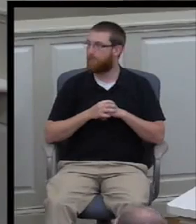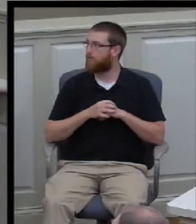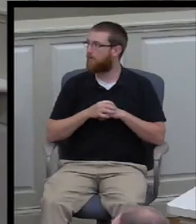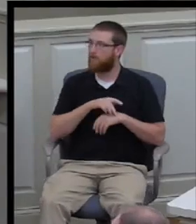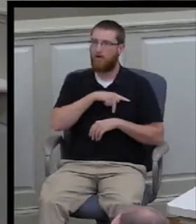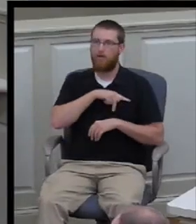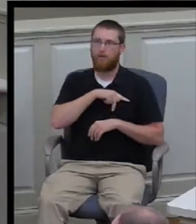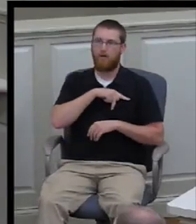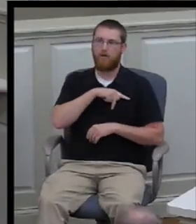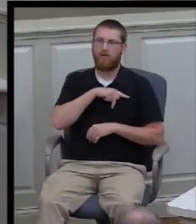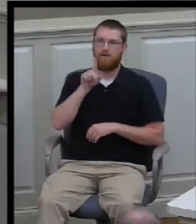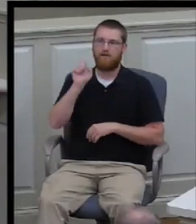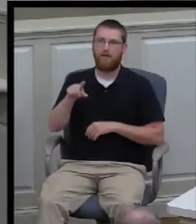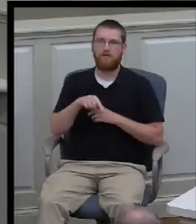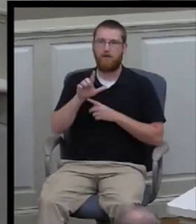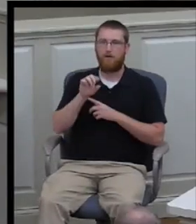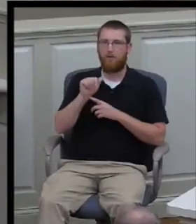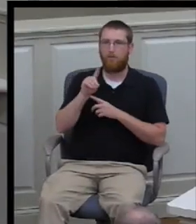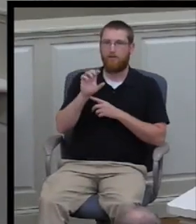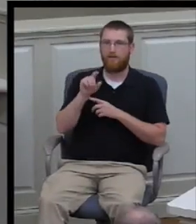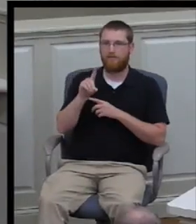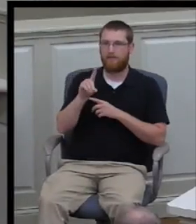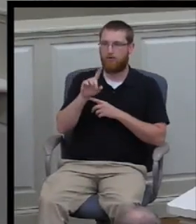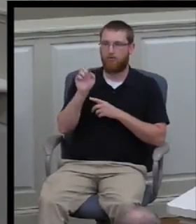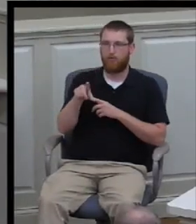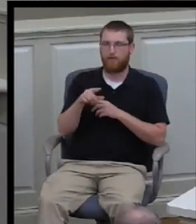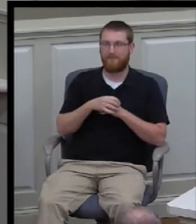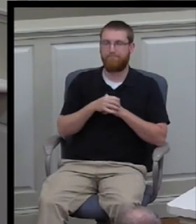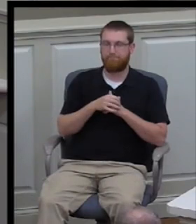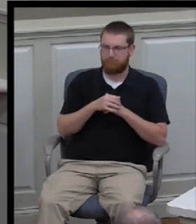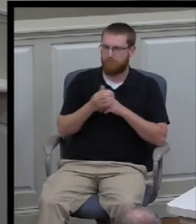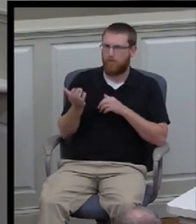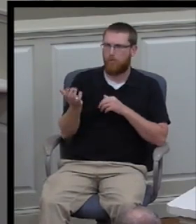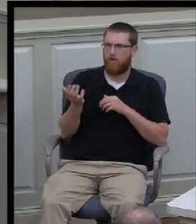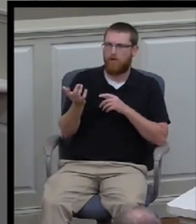Here's the loaded question. Right out of the gate. What